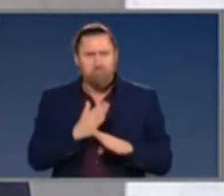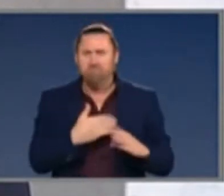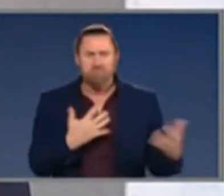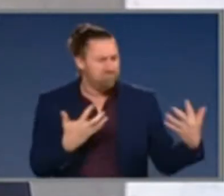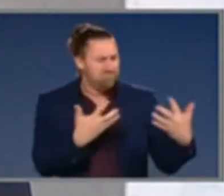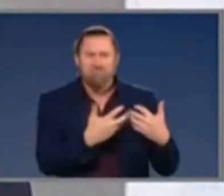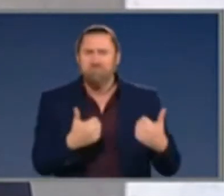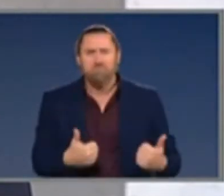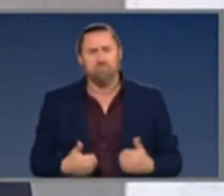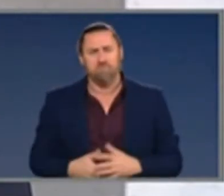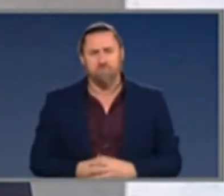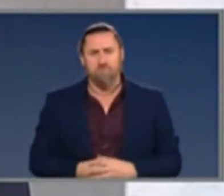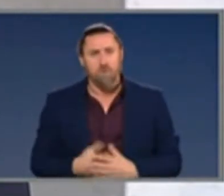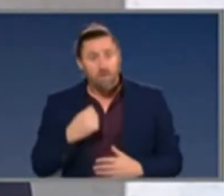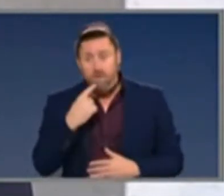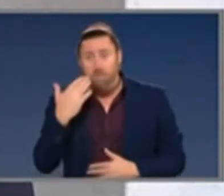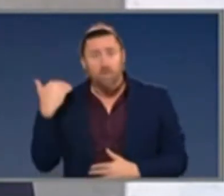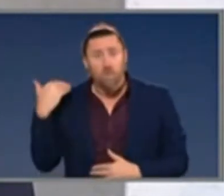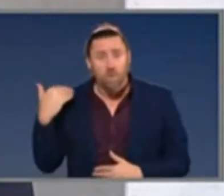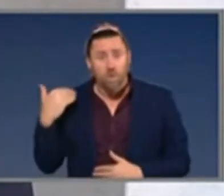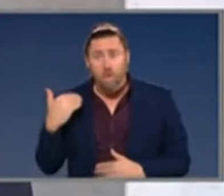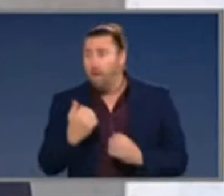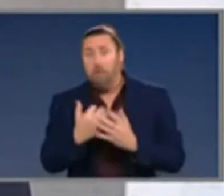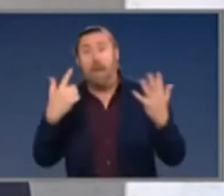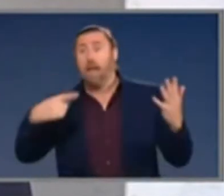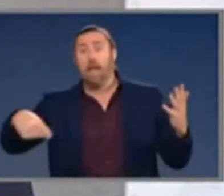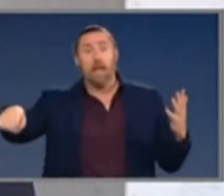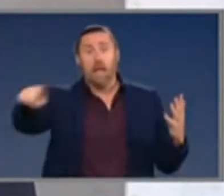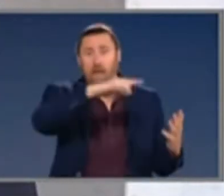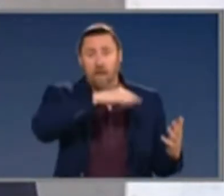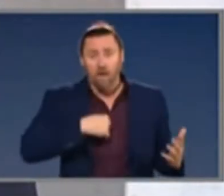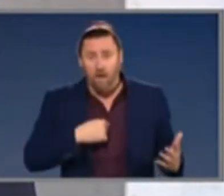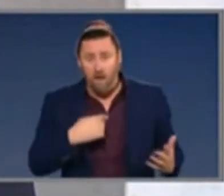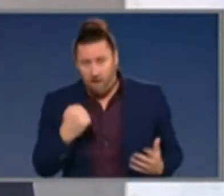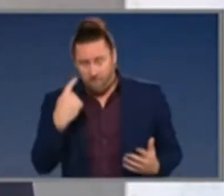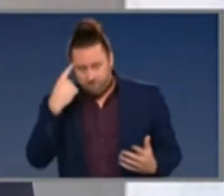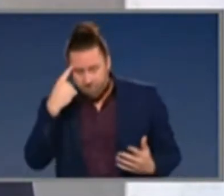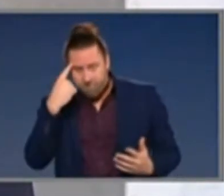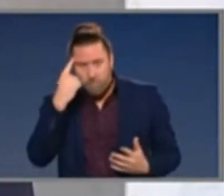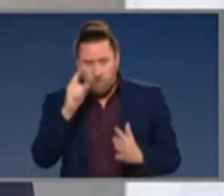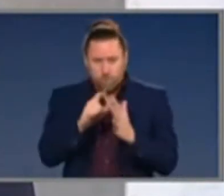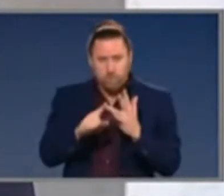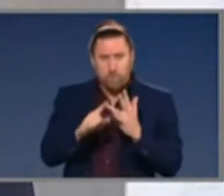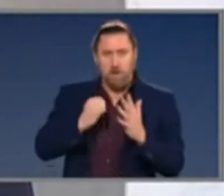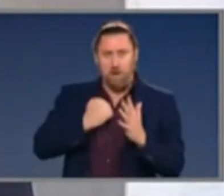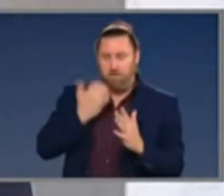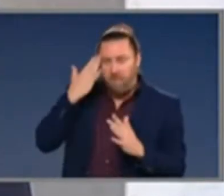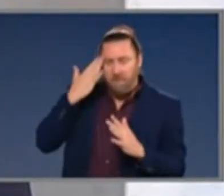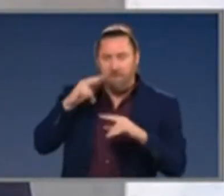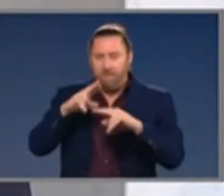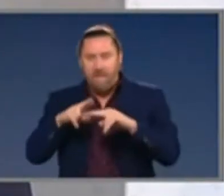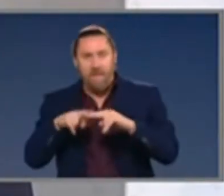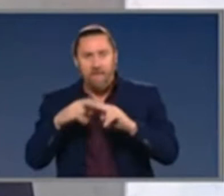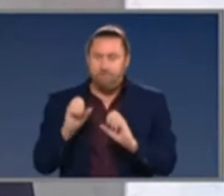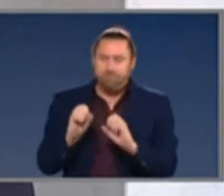I said earlier that all of us, many of us I should say, have had to make decisions about our elderly loved ones who have gone into